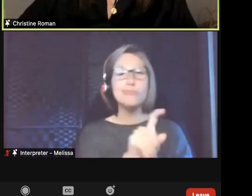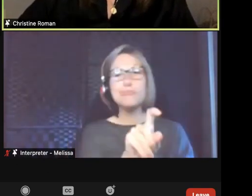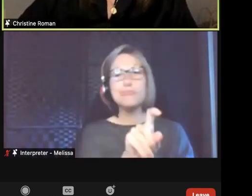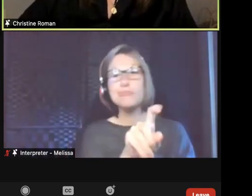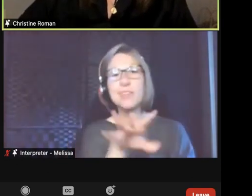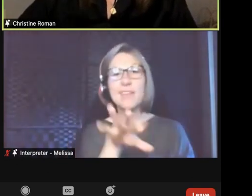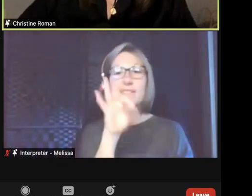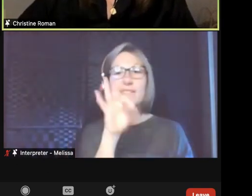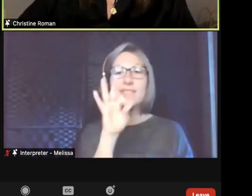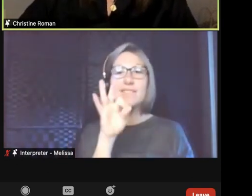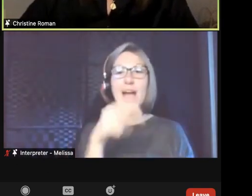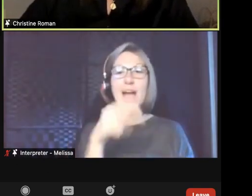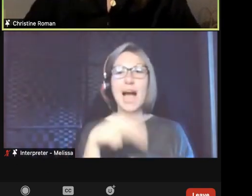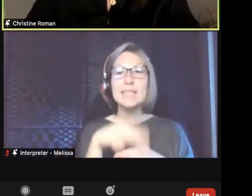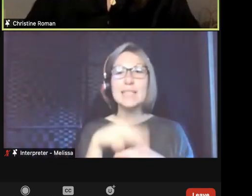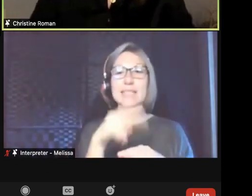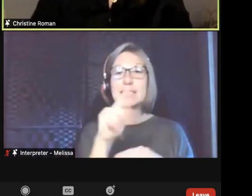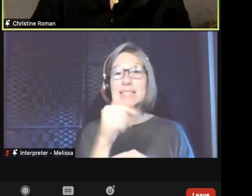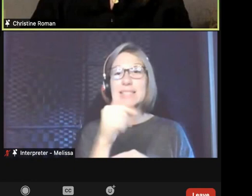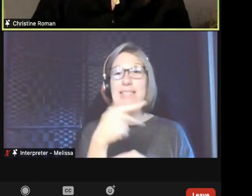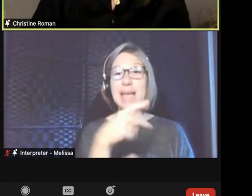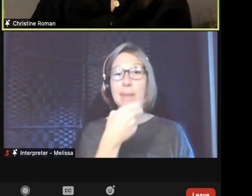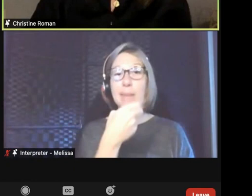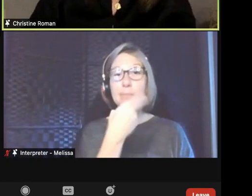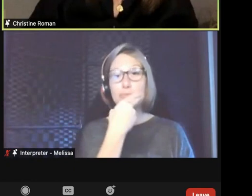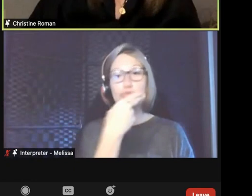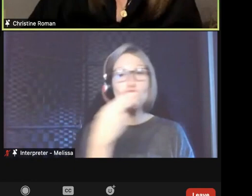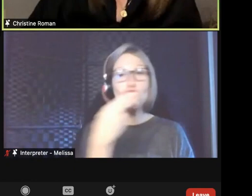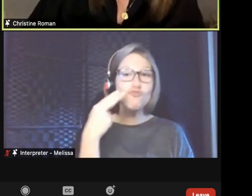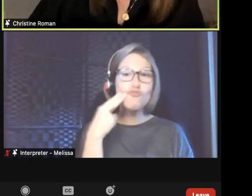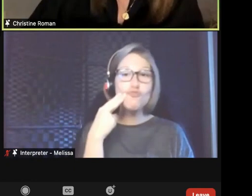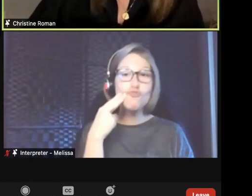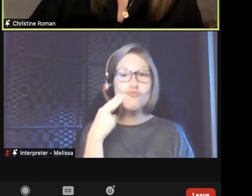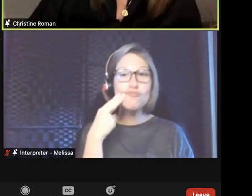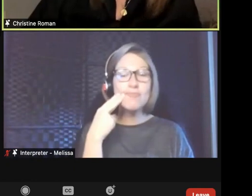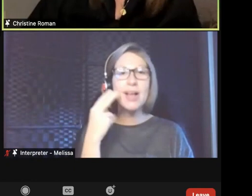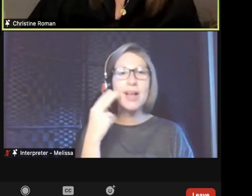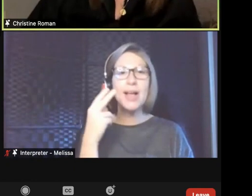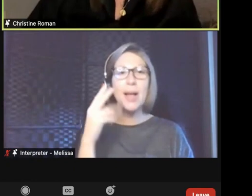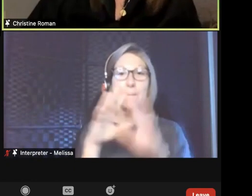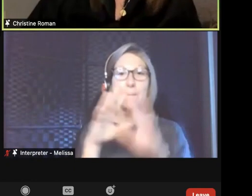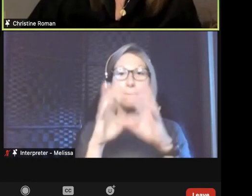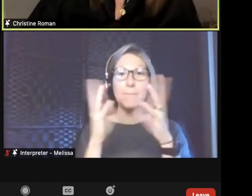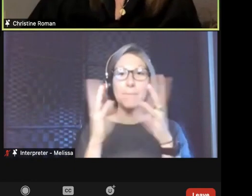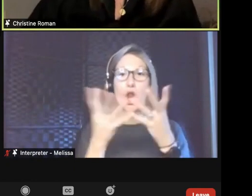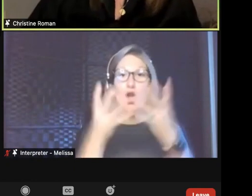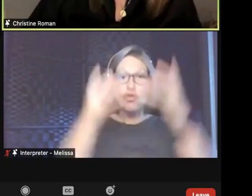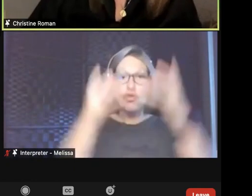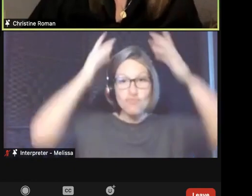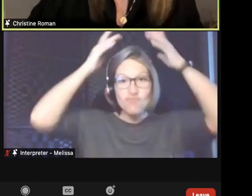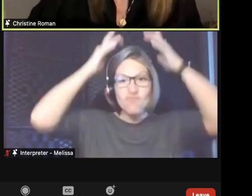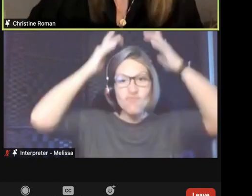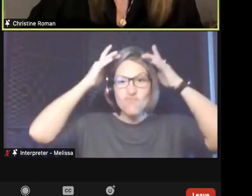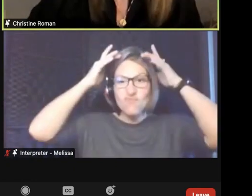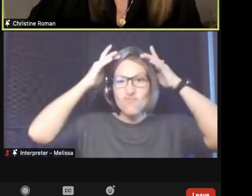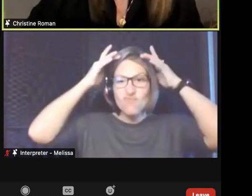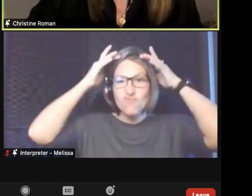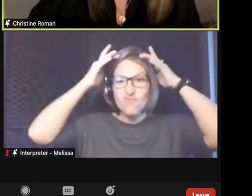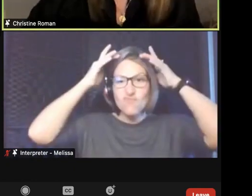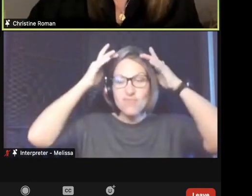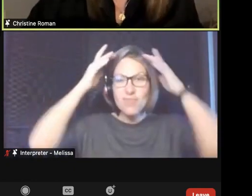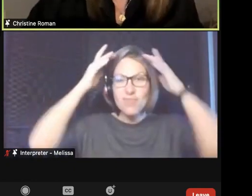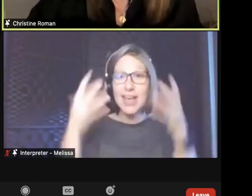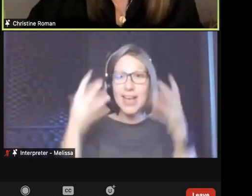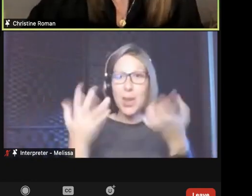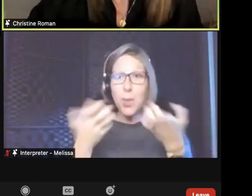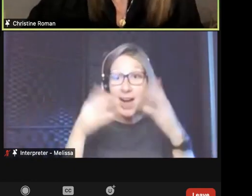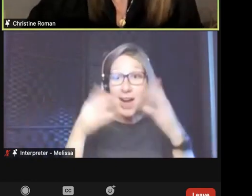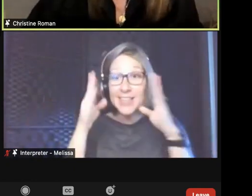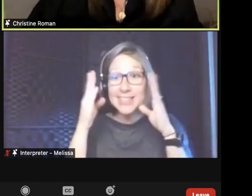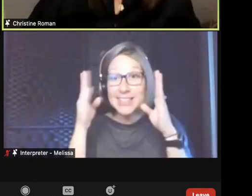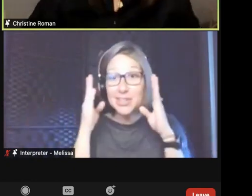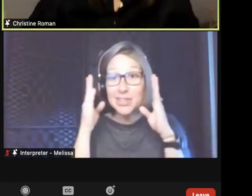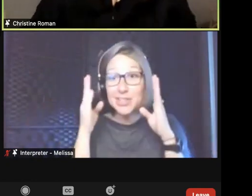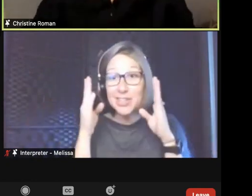his mouth, and put the balloon on his head. Clearly it was attention-seeking behavior, and it worked. It